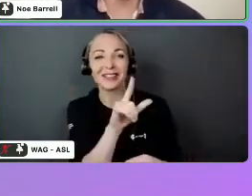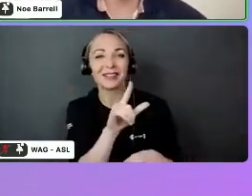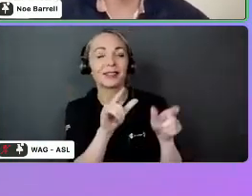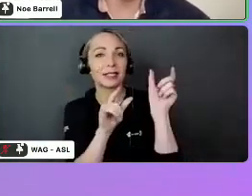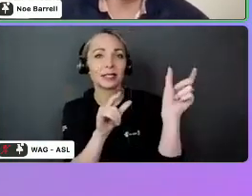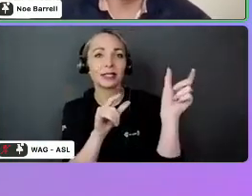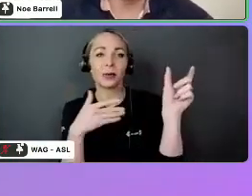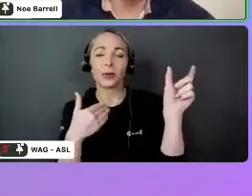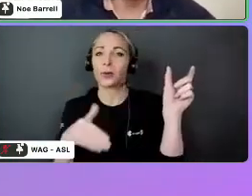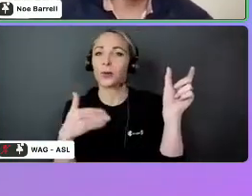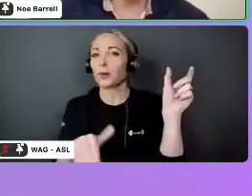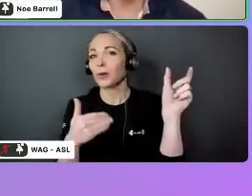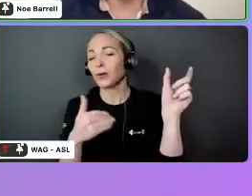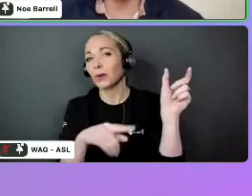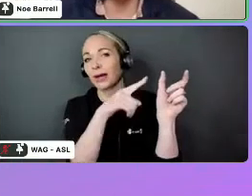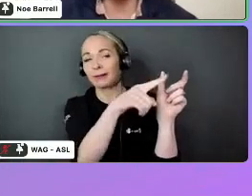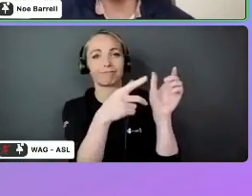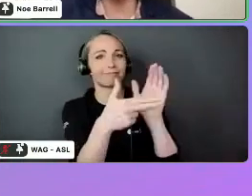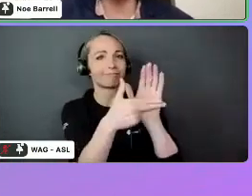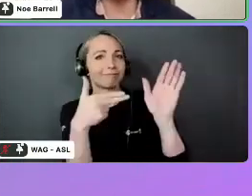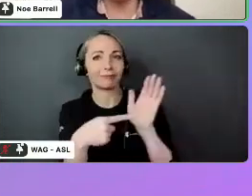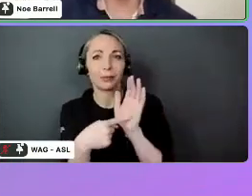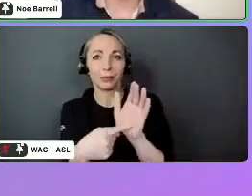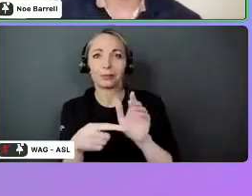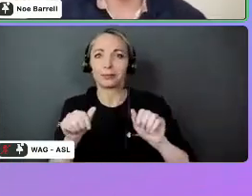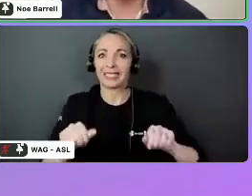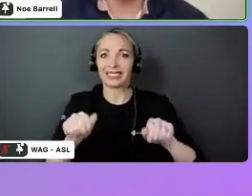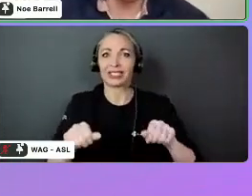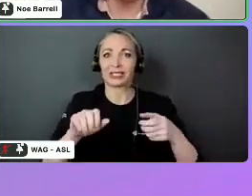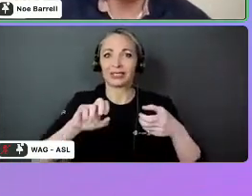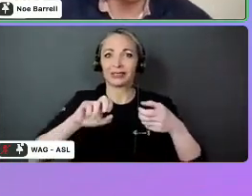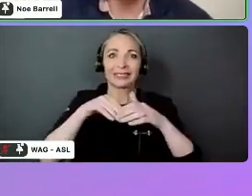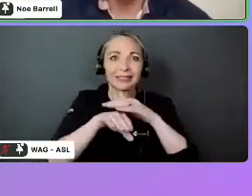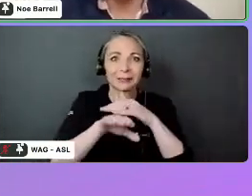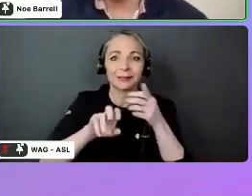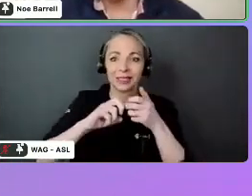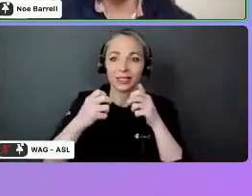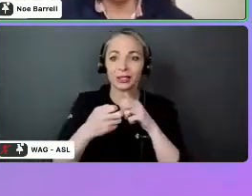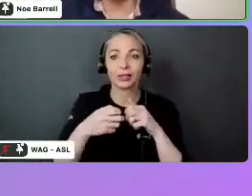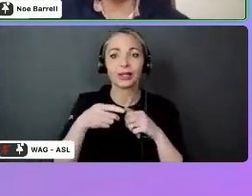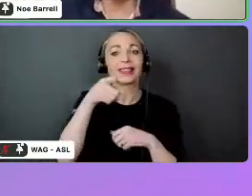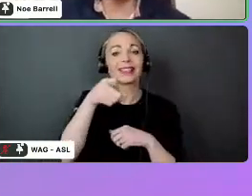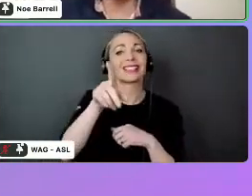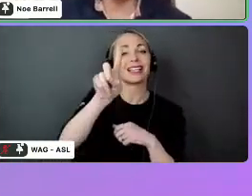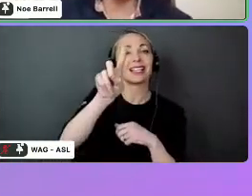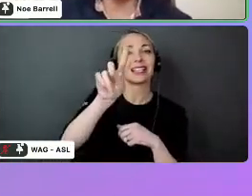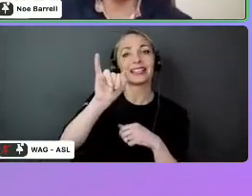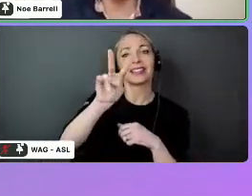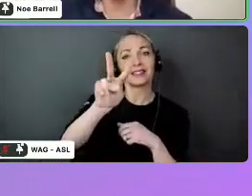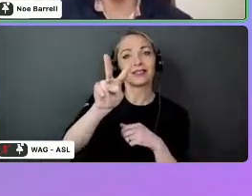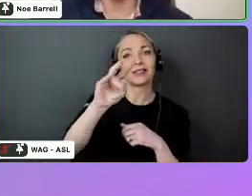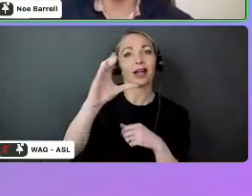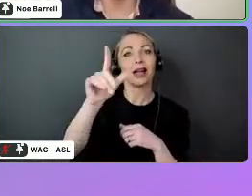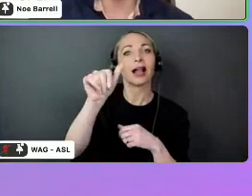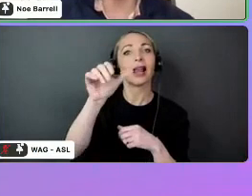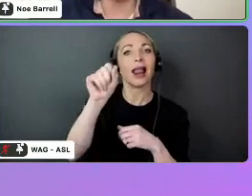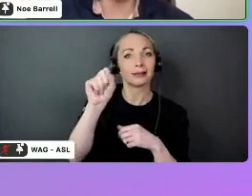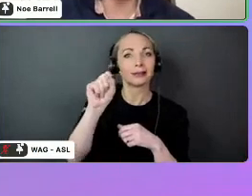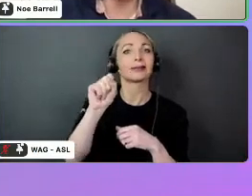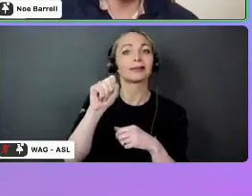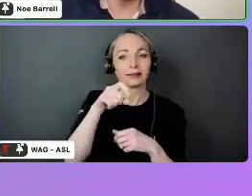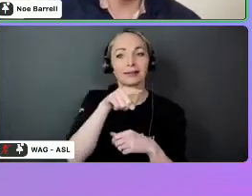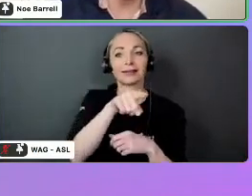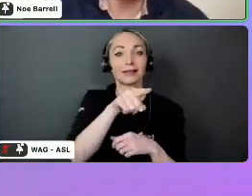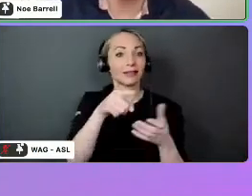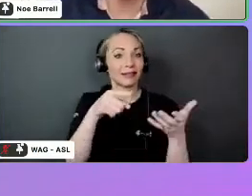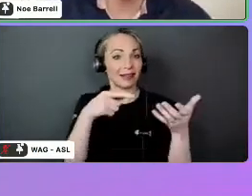potential accessibility issue. These have been programmed using a div class with no provided role. Our machine learning is able to look at these and know that these are a checkbox,